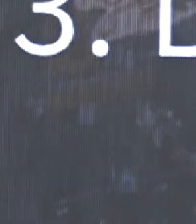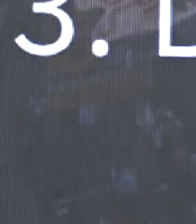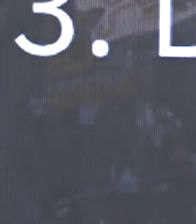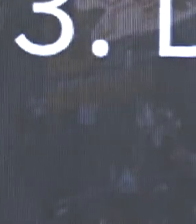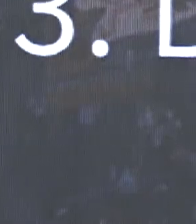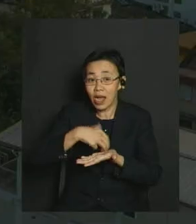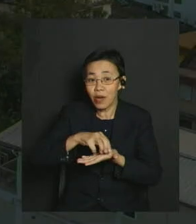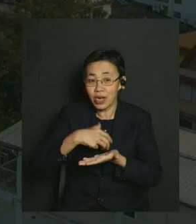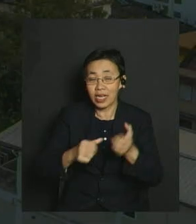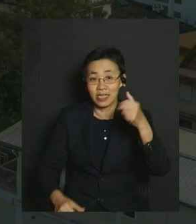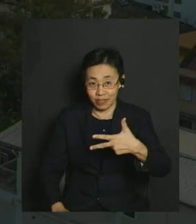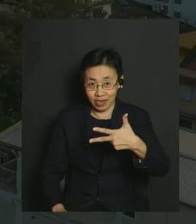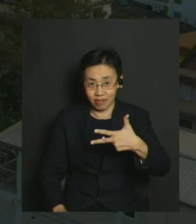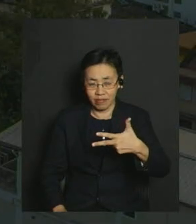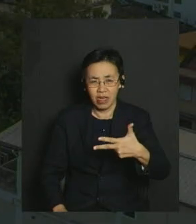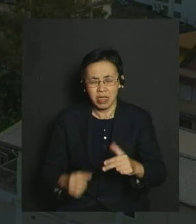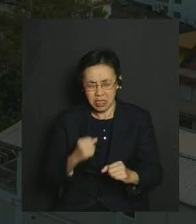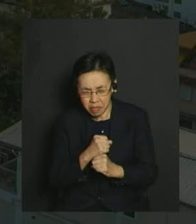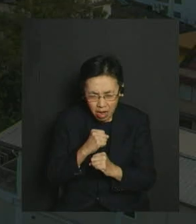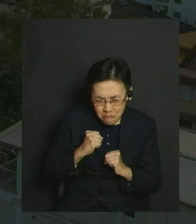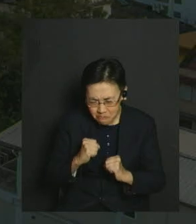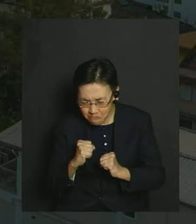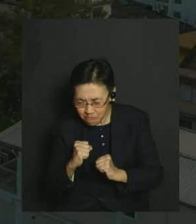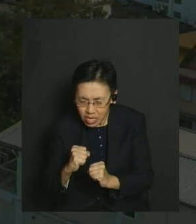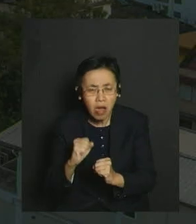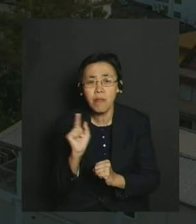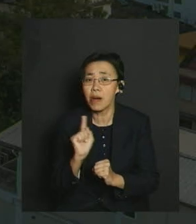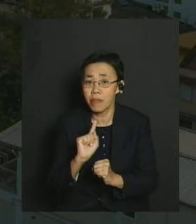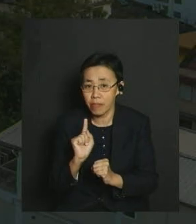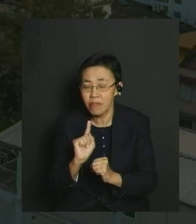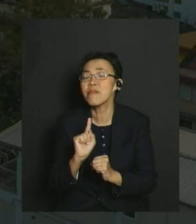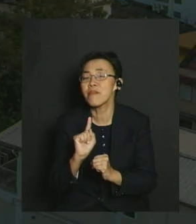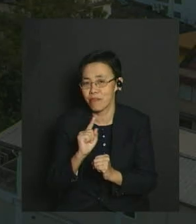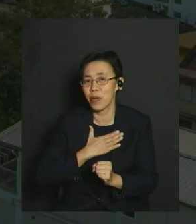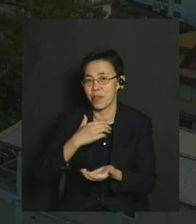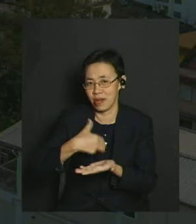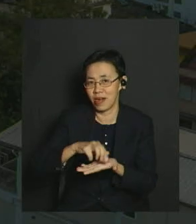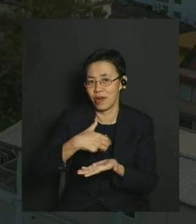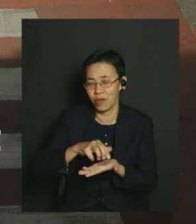the challenge and also what we are solving right now.